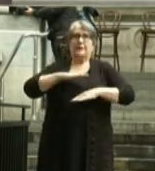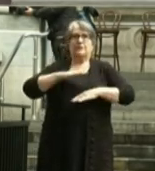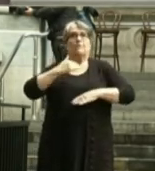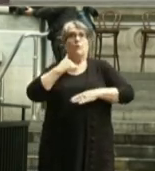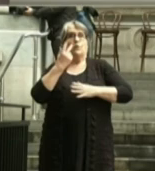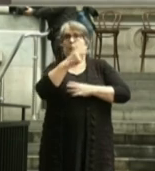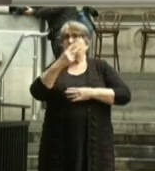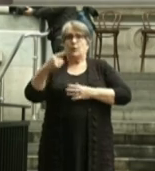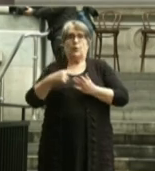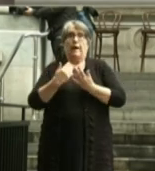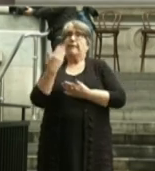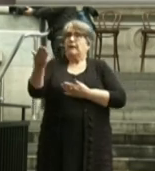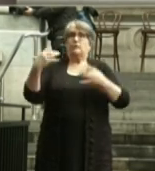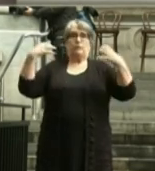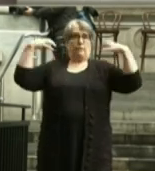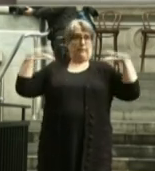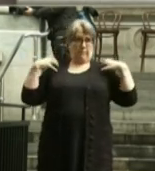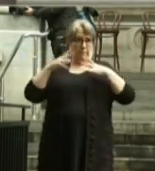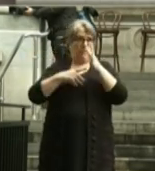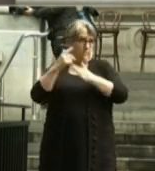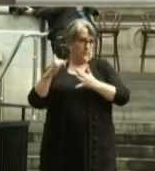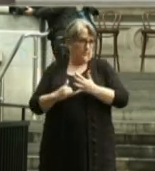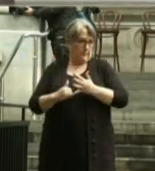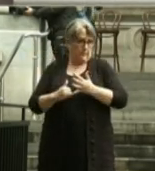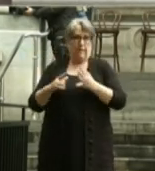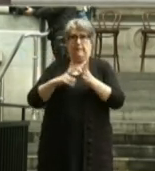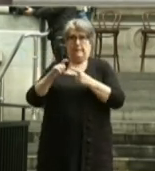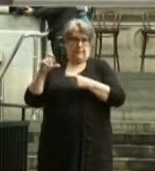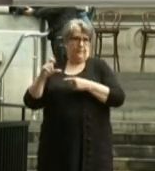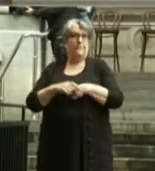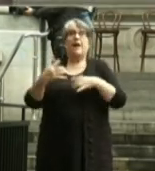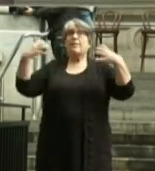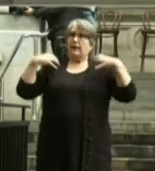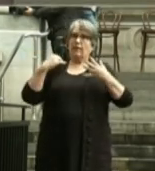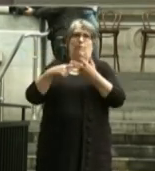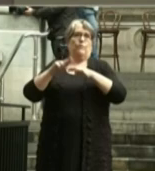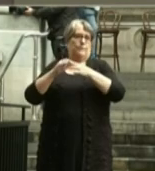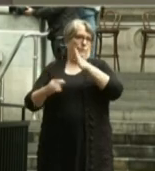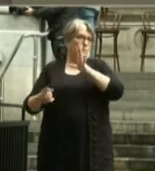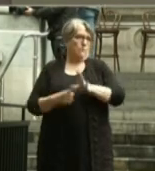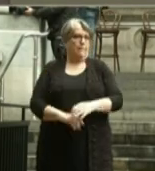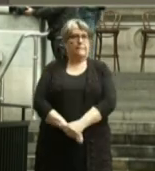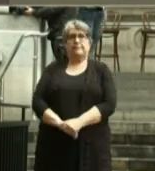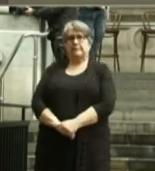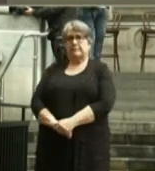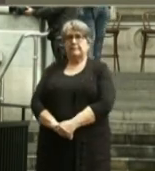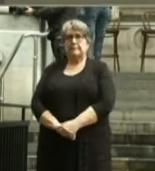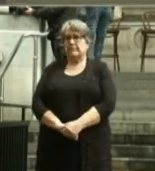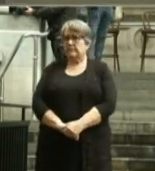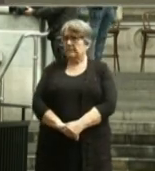2023 to Her Excellency, the Honourable Frances Adamson, AC, Governor of South Australia.